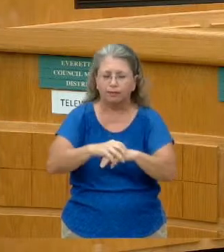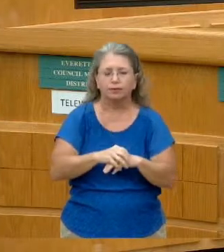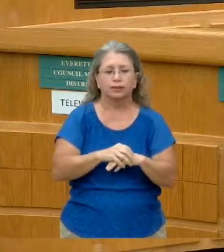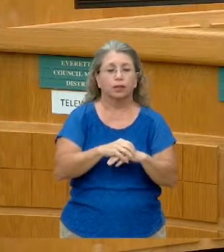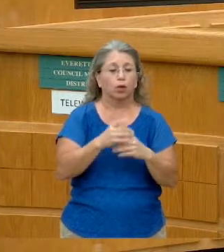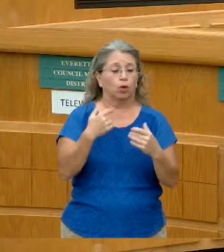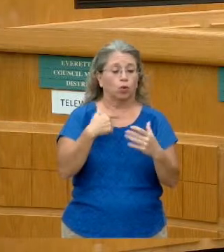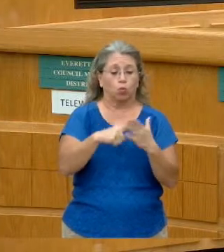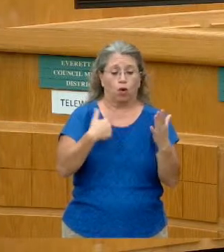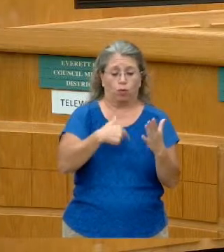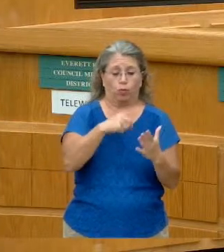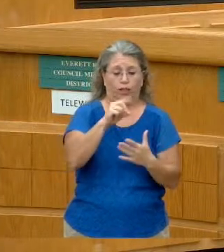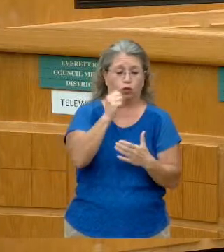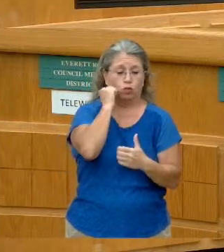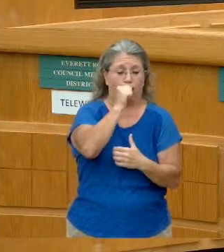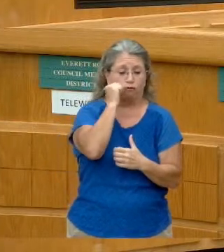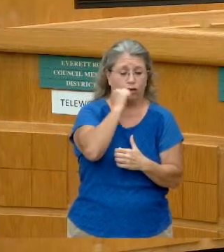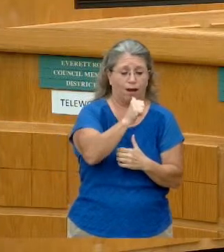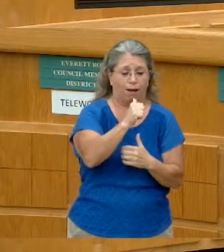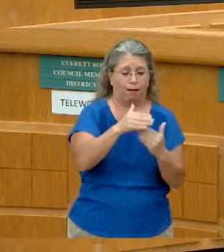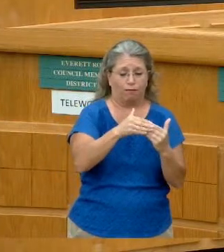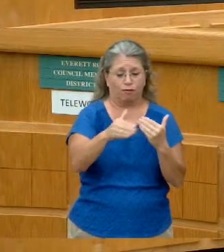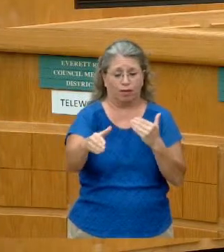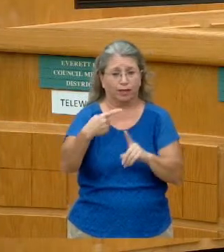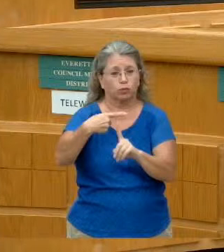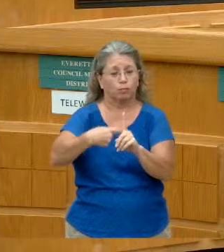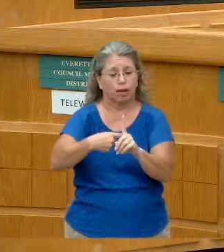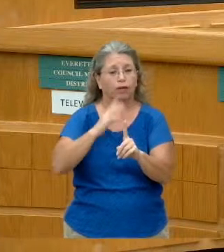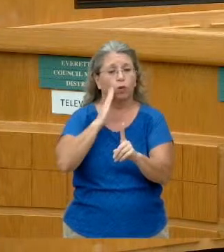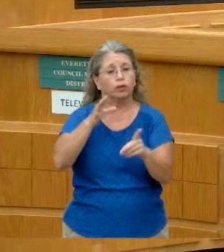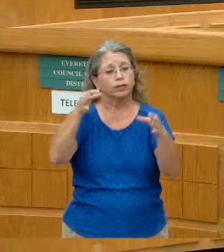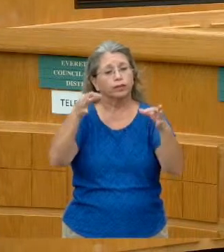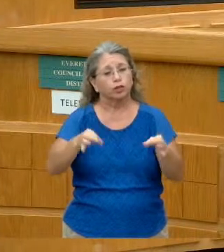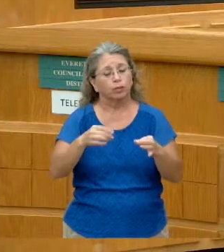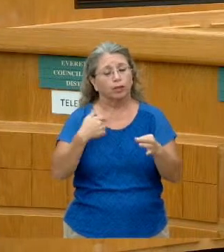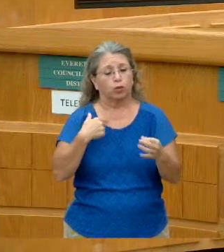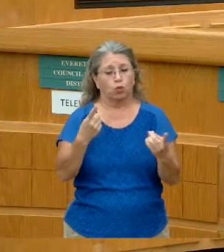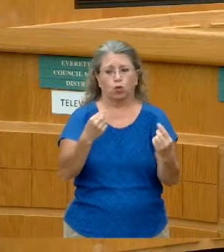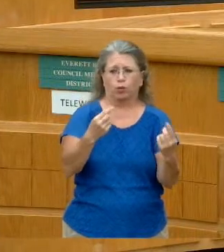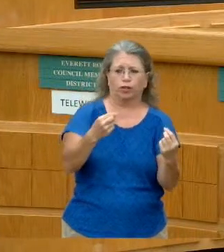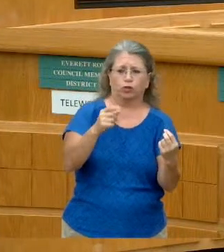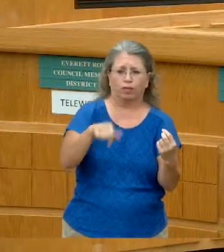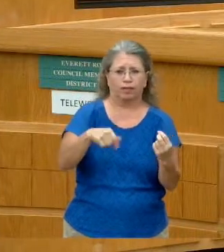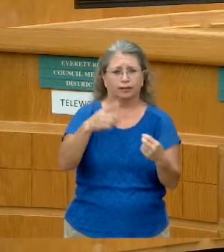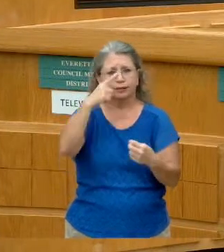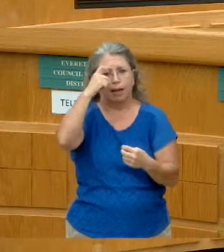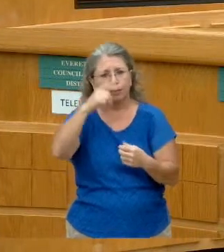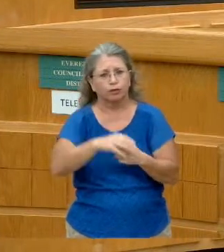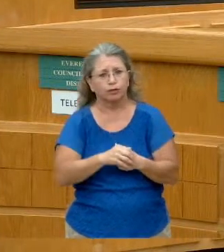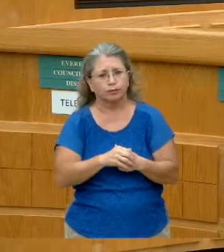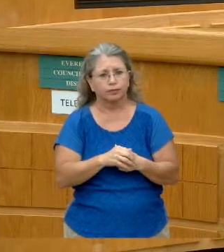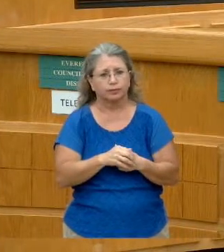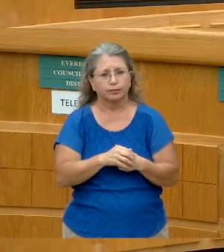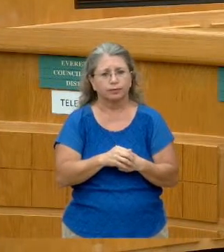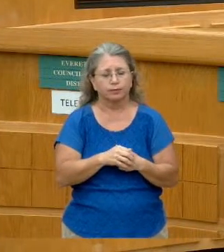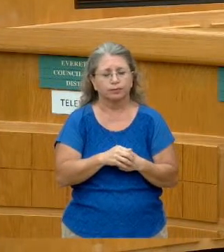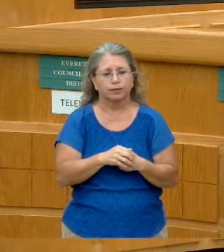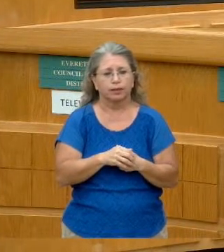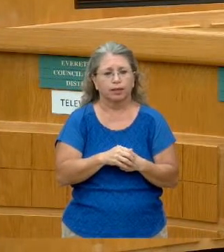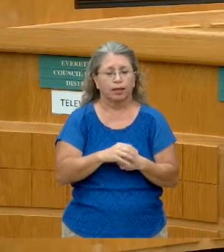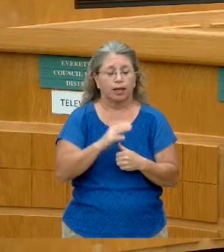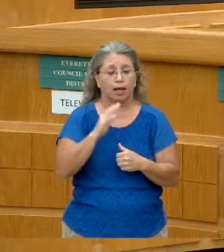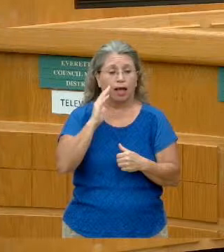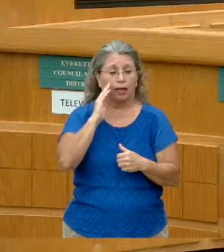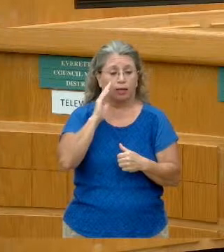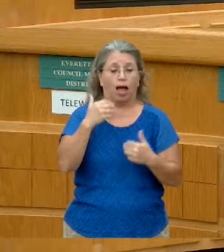30 days will determine the fate of our summer. And I know with confidence,